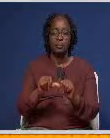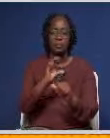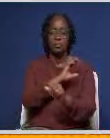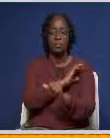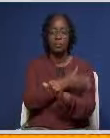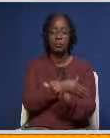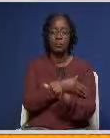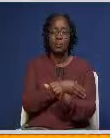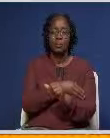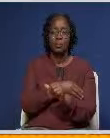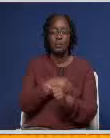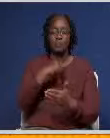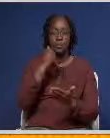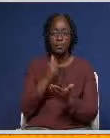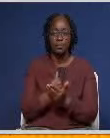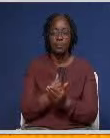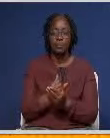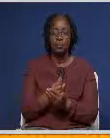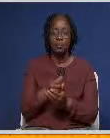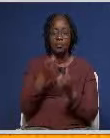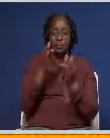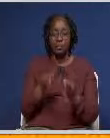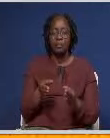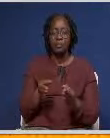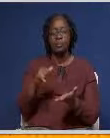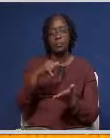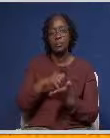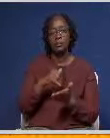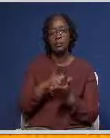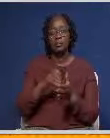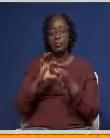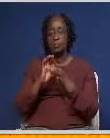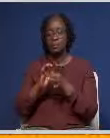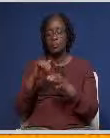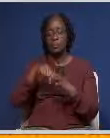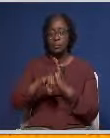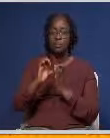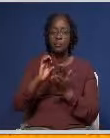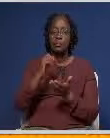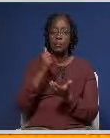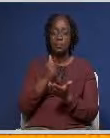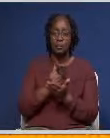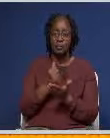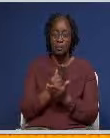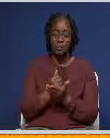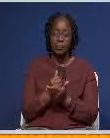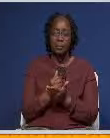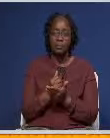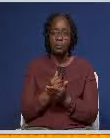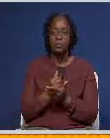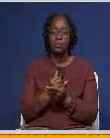capacity building for judicial officers on evolving cultural dynamics within the stations of the